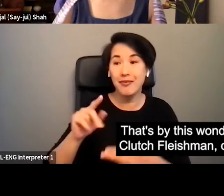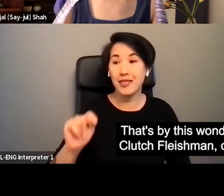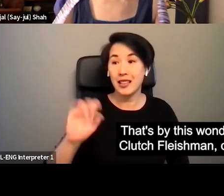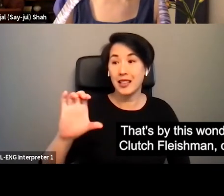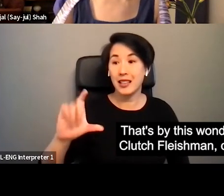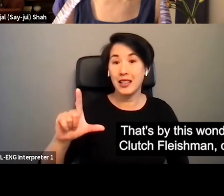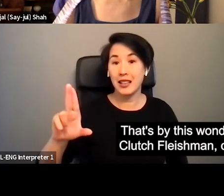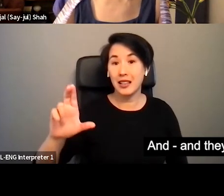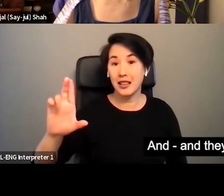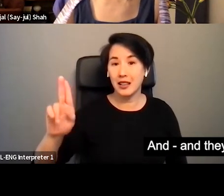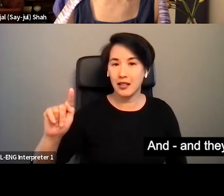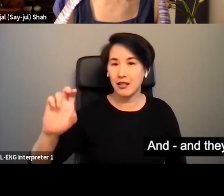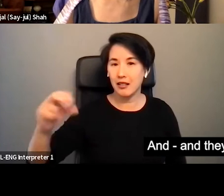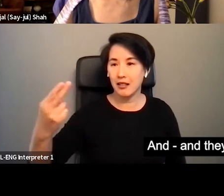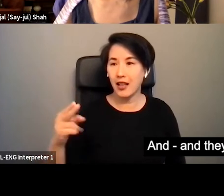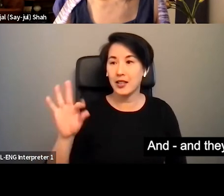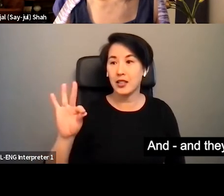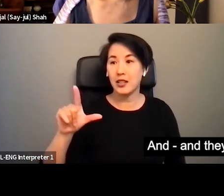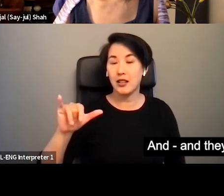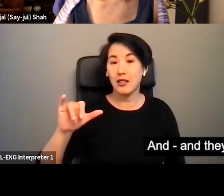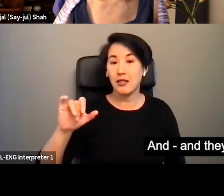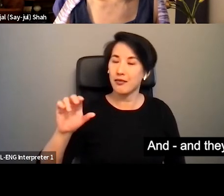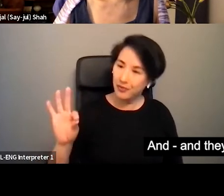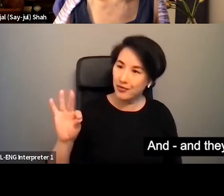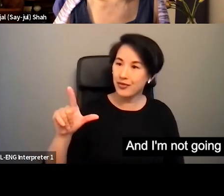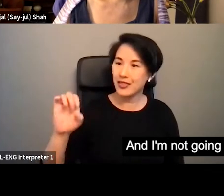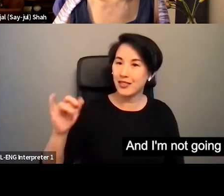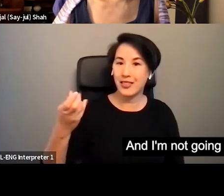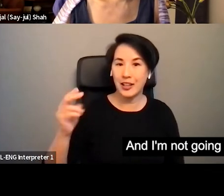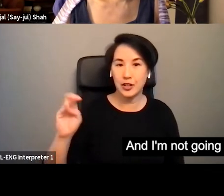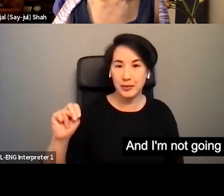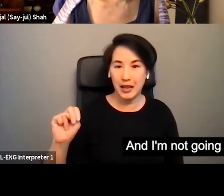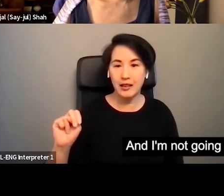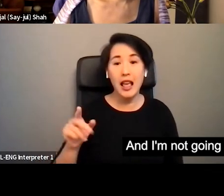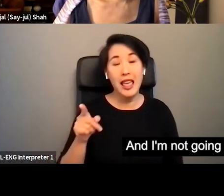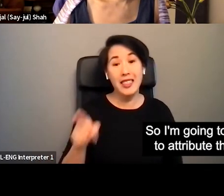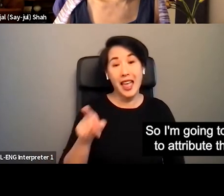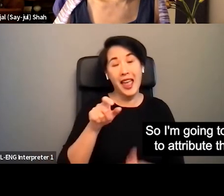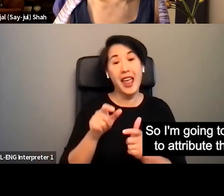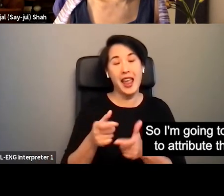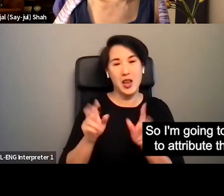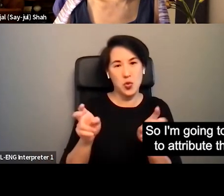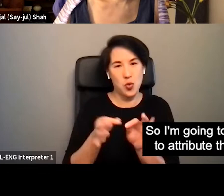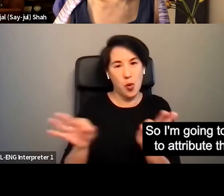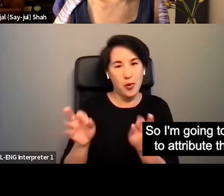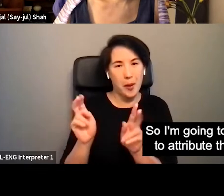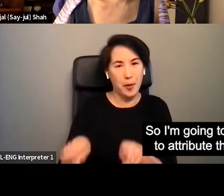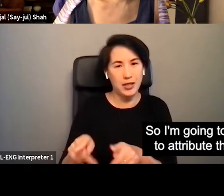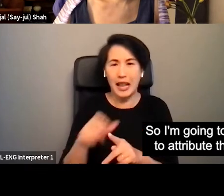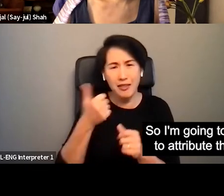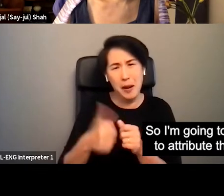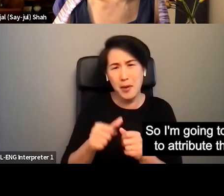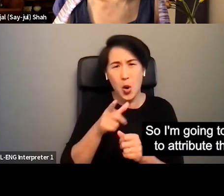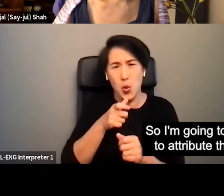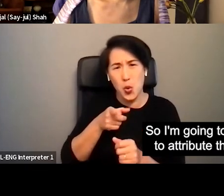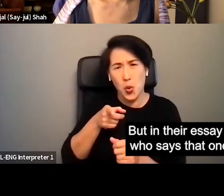feminist essayist. And they quote somebody, and I'm not gonna remember who it is, so I'm gonna have to look back to attribute